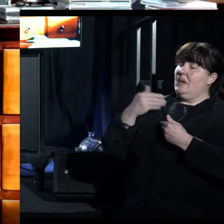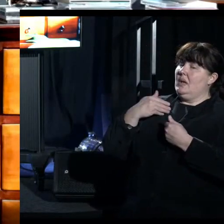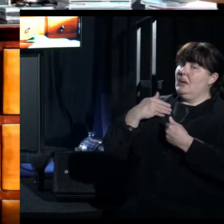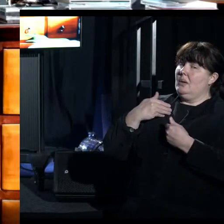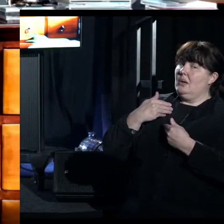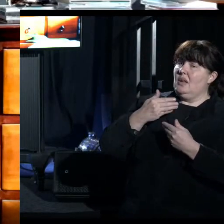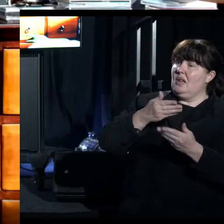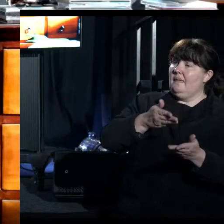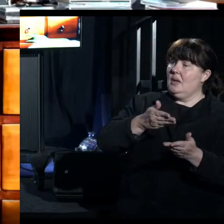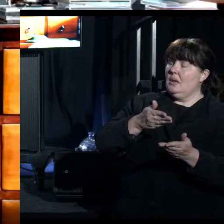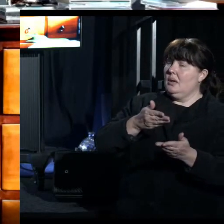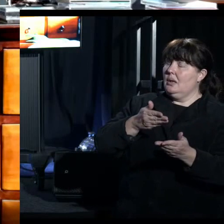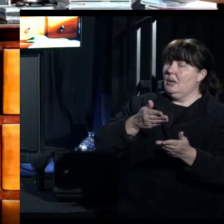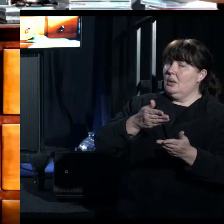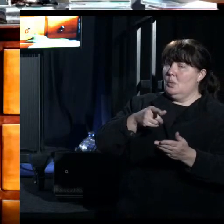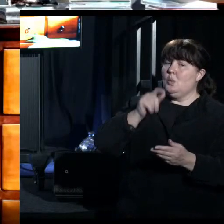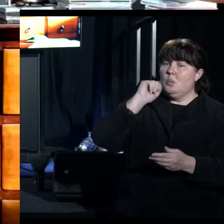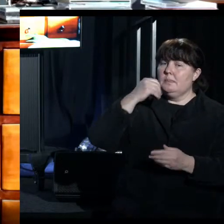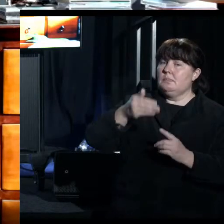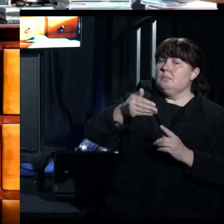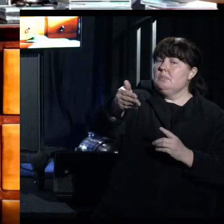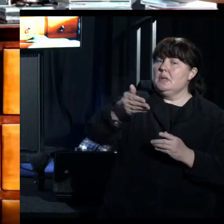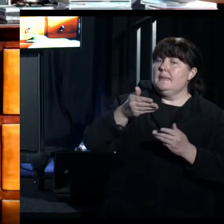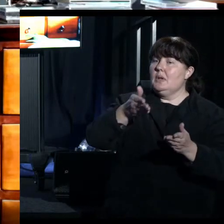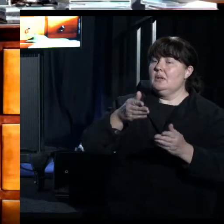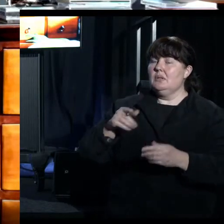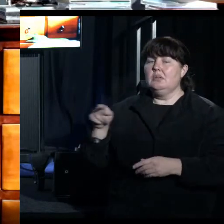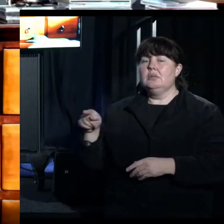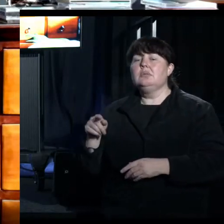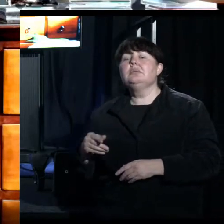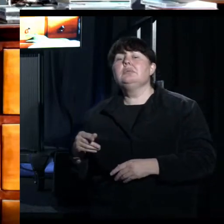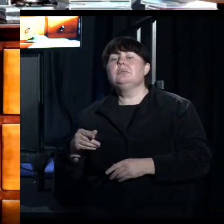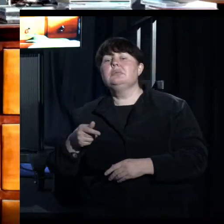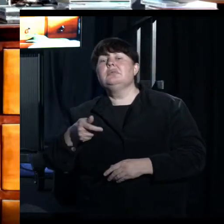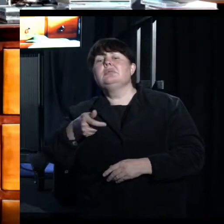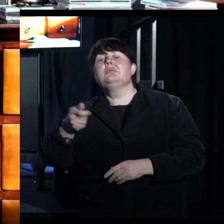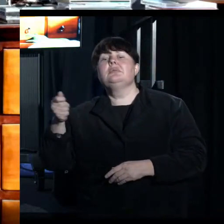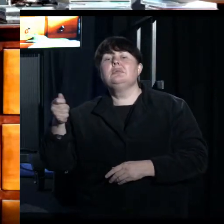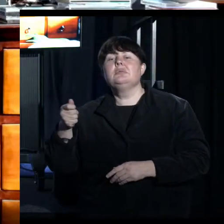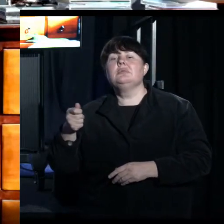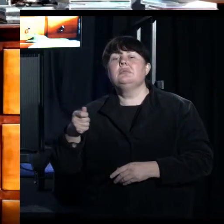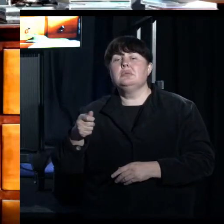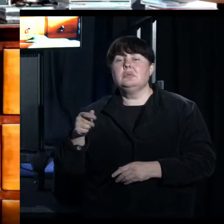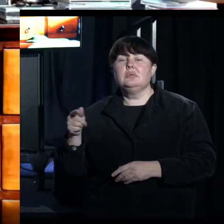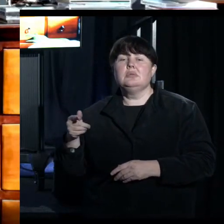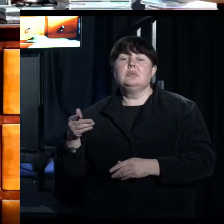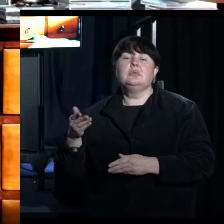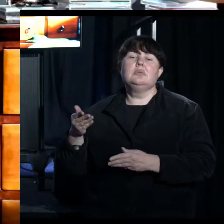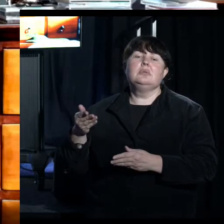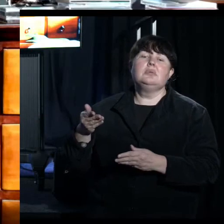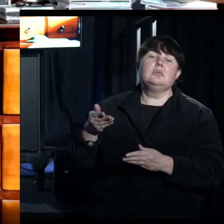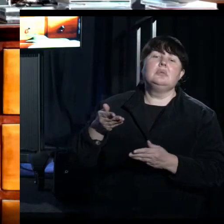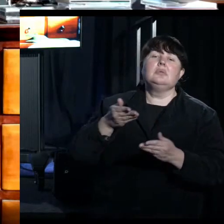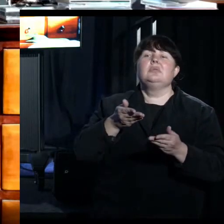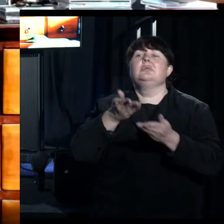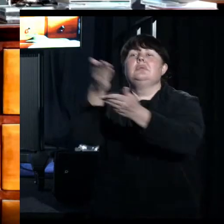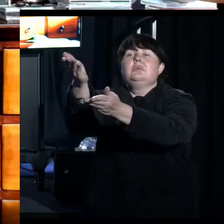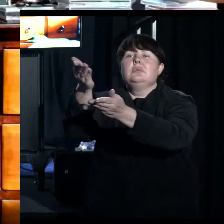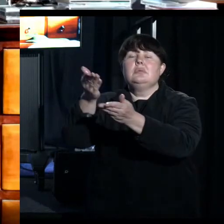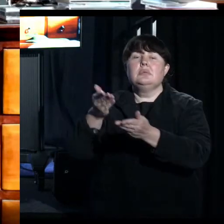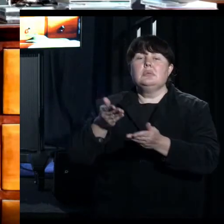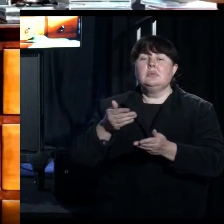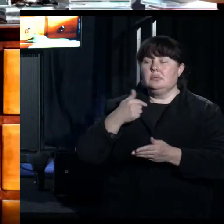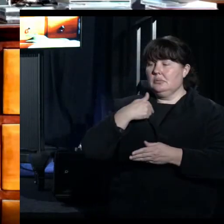we were being bidden, they were bidding, you were being bidden, they are